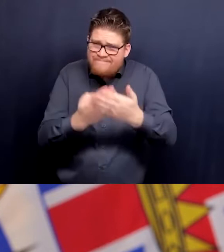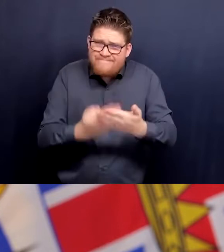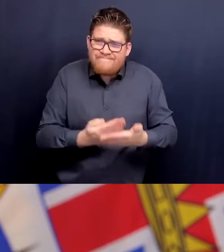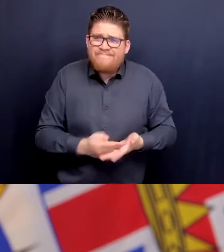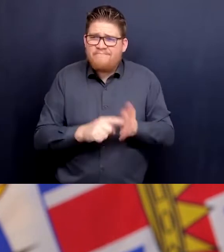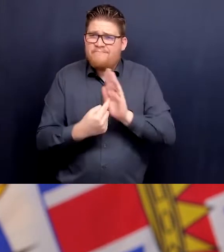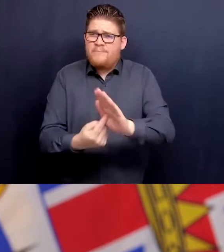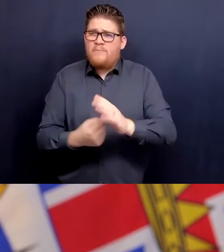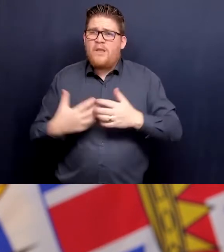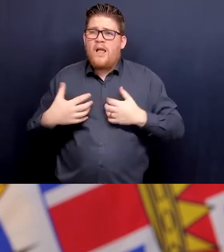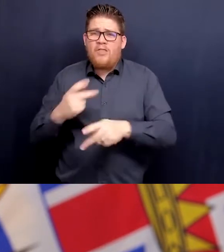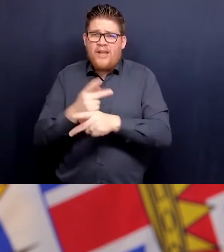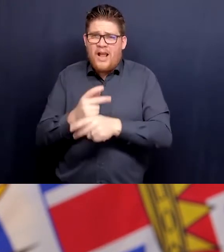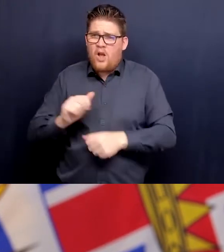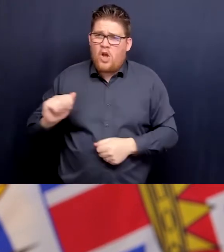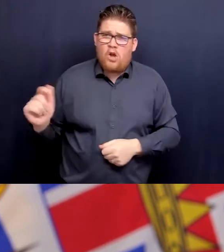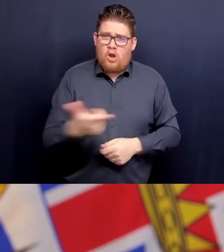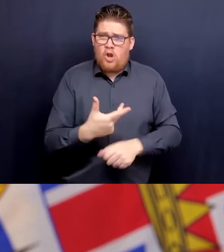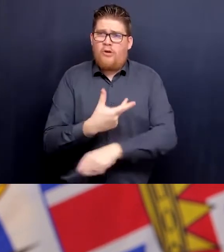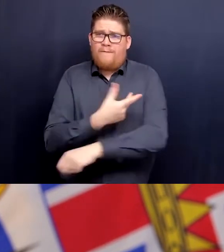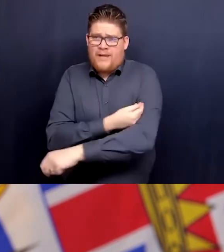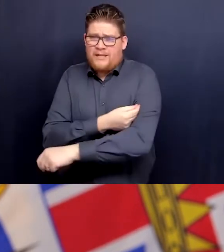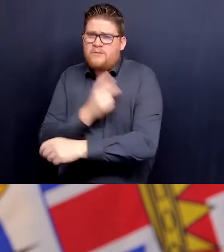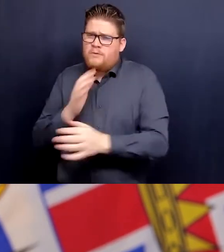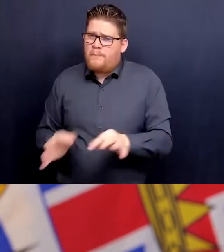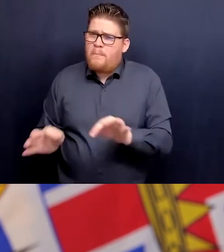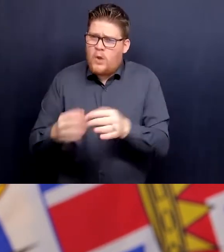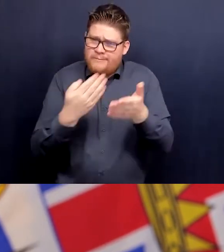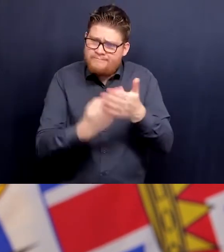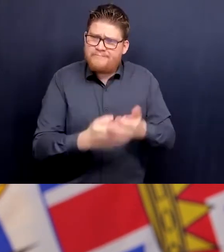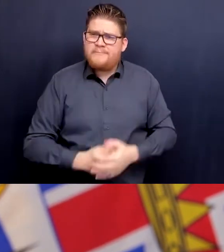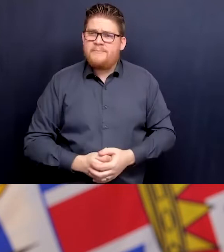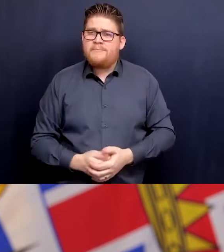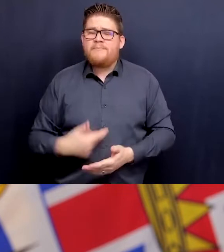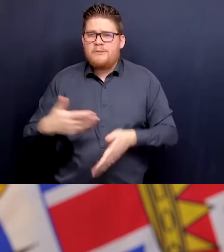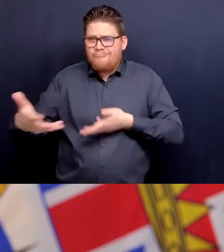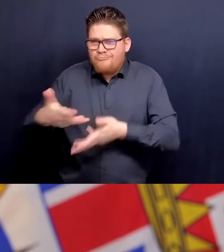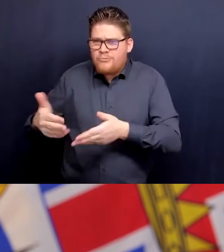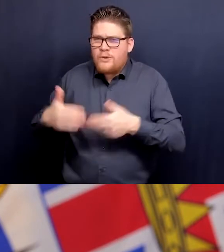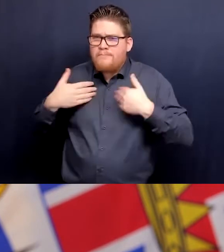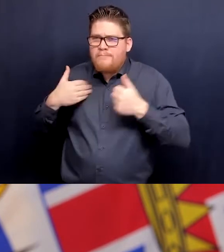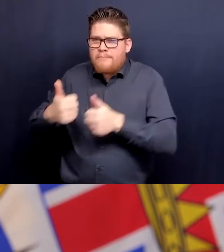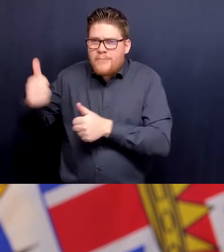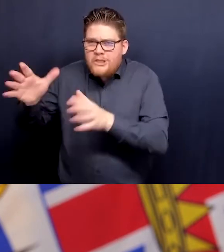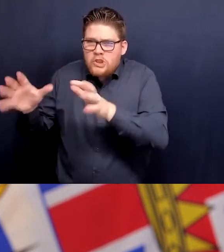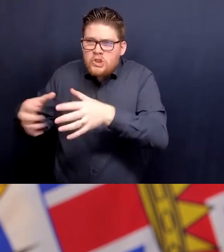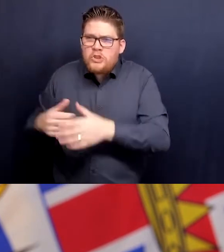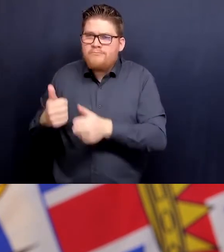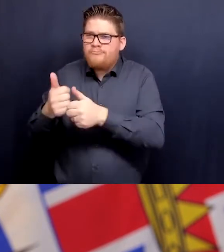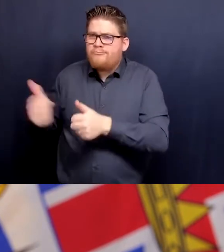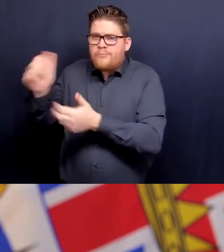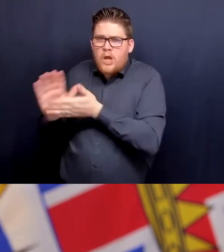on with the ministry and with our the colleges and the healthcare professions and the health